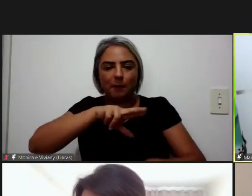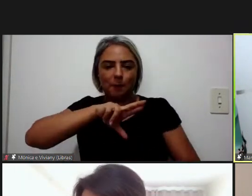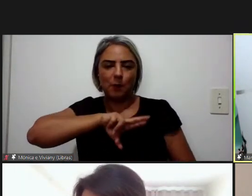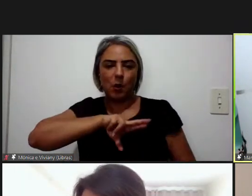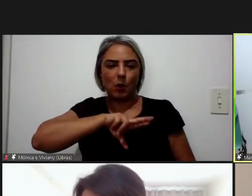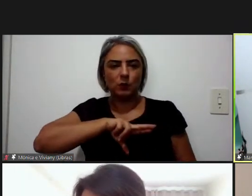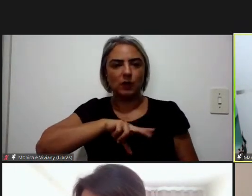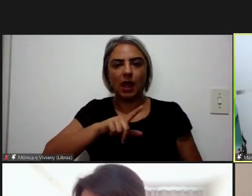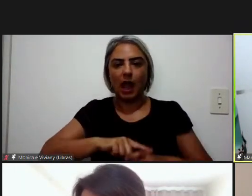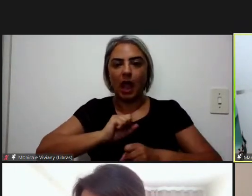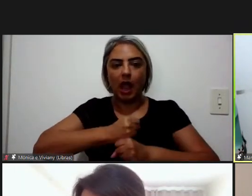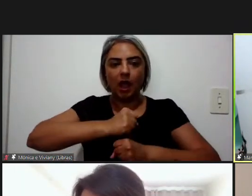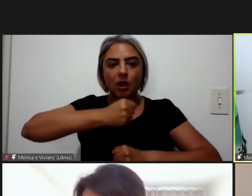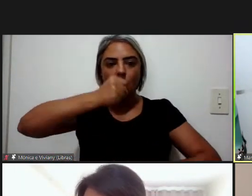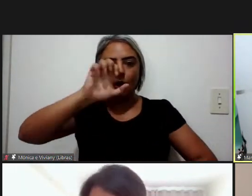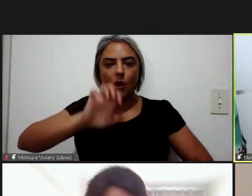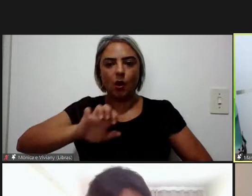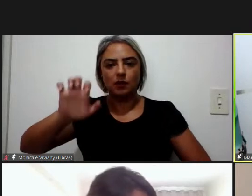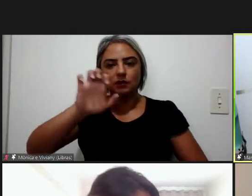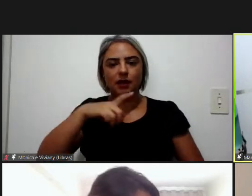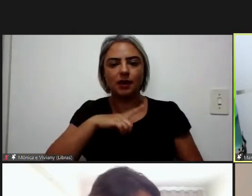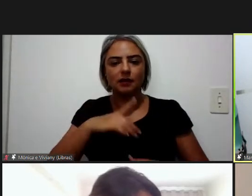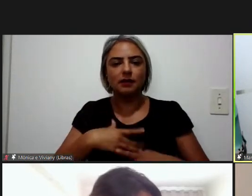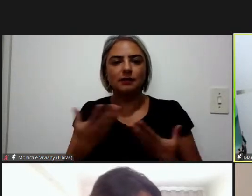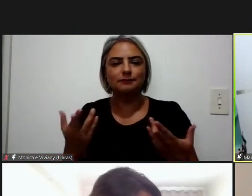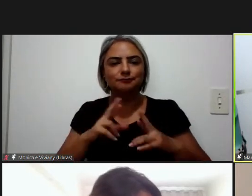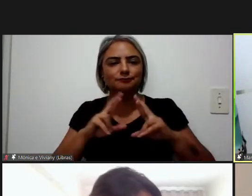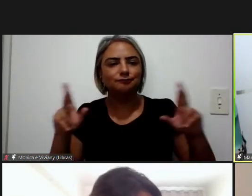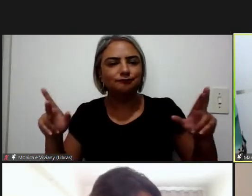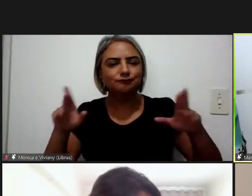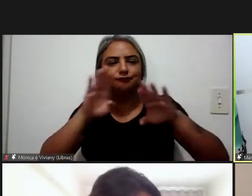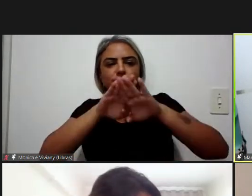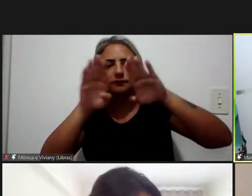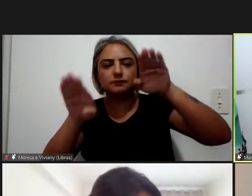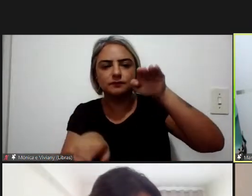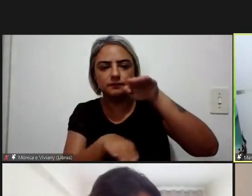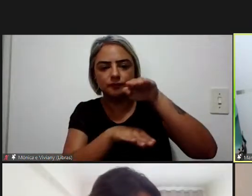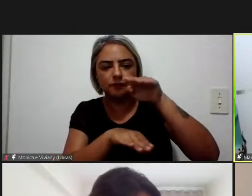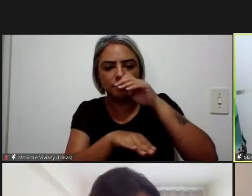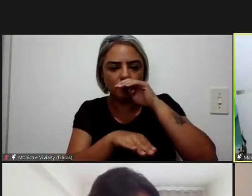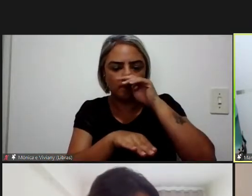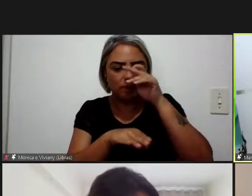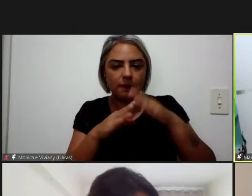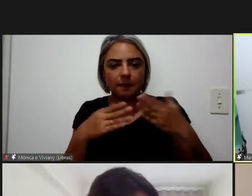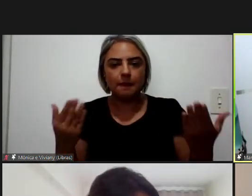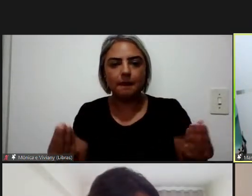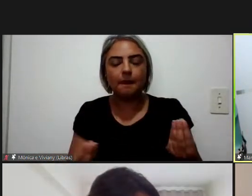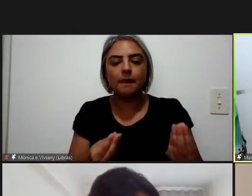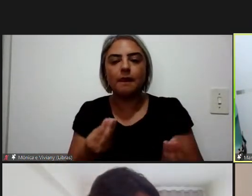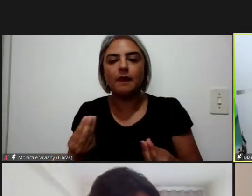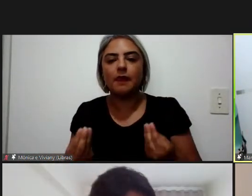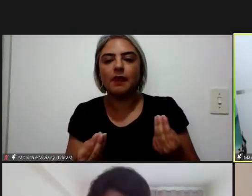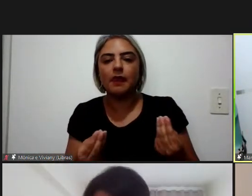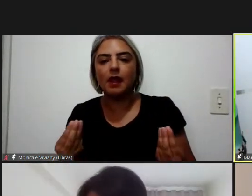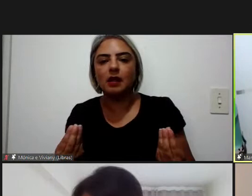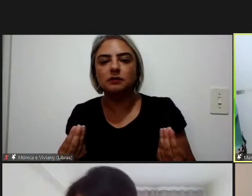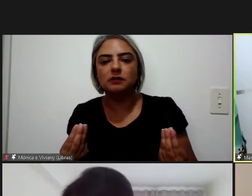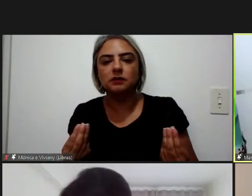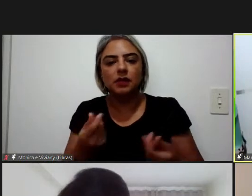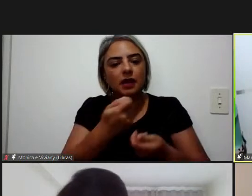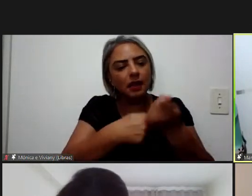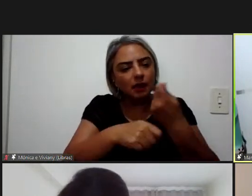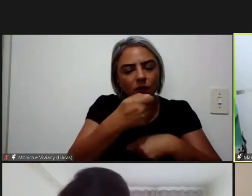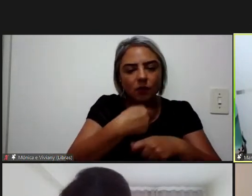local state with the size of Portugal, and we have another big states, and it's very